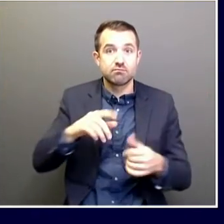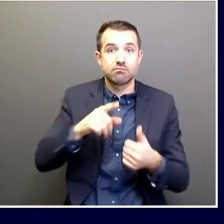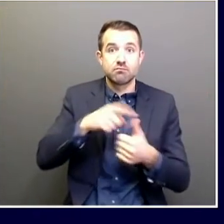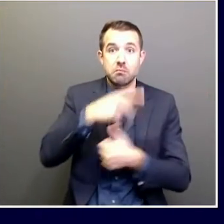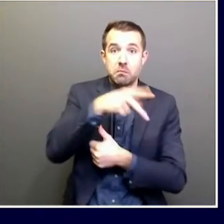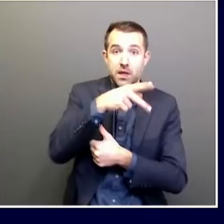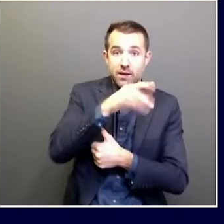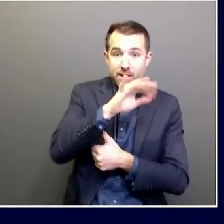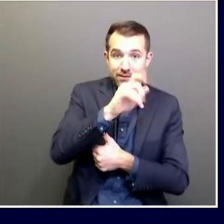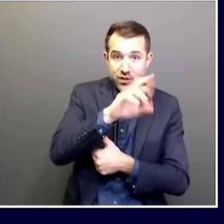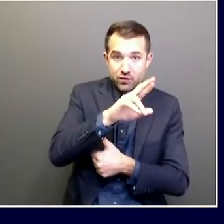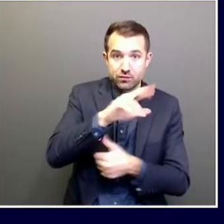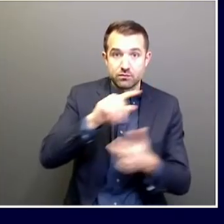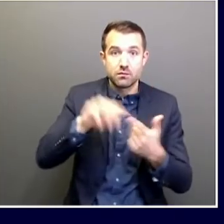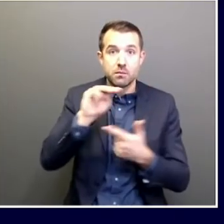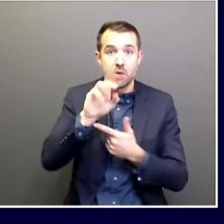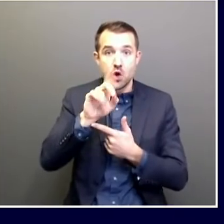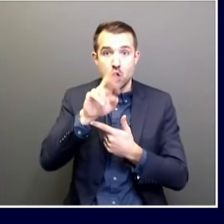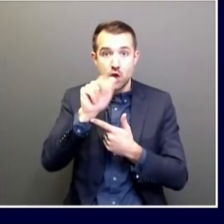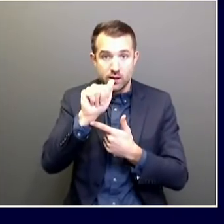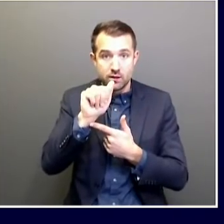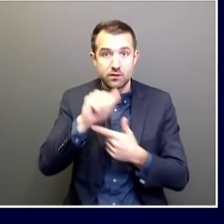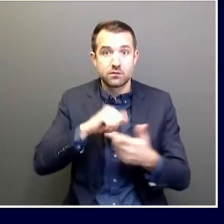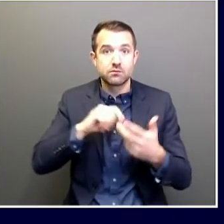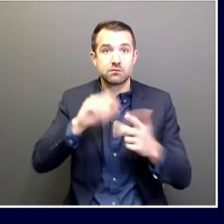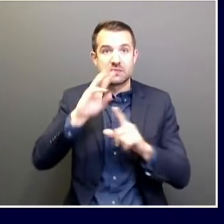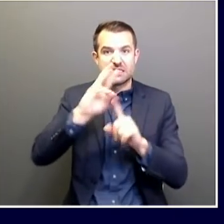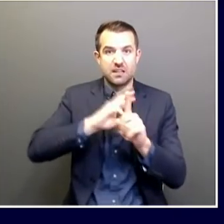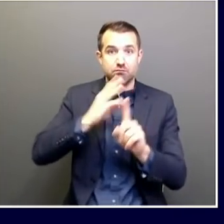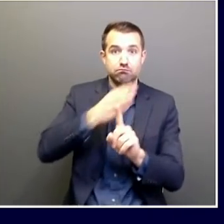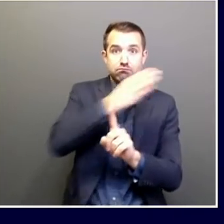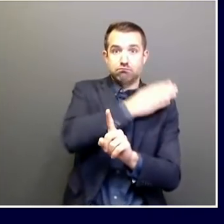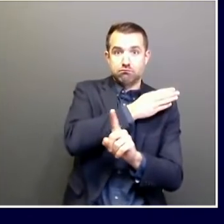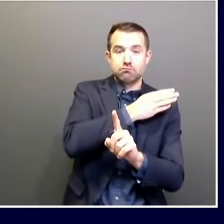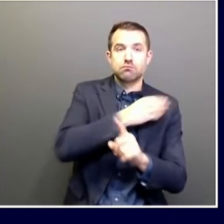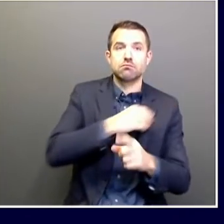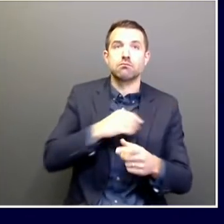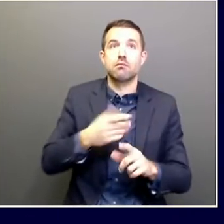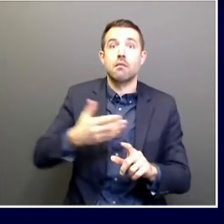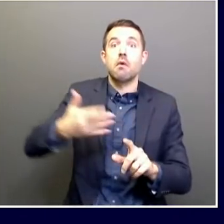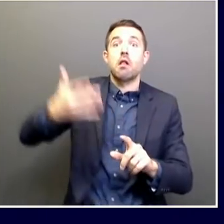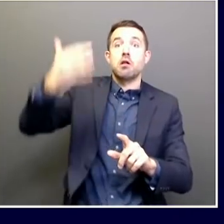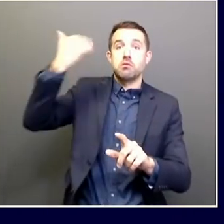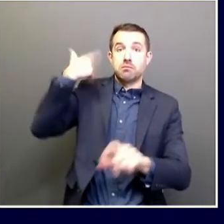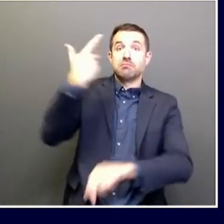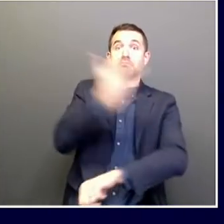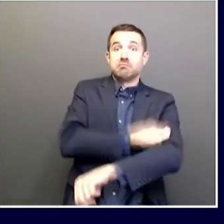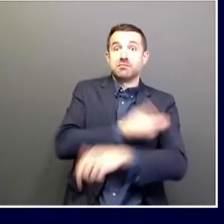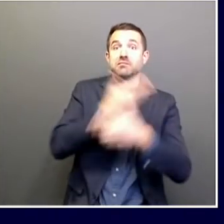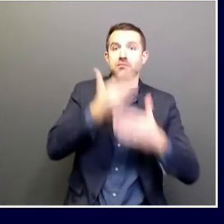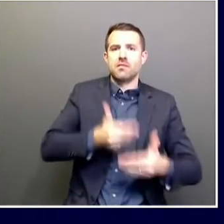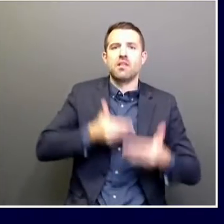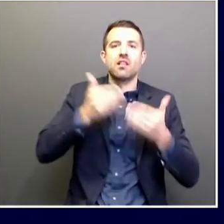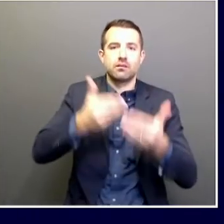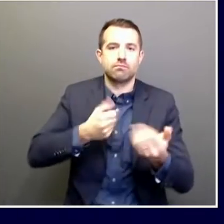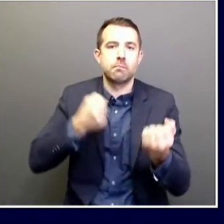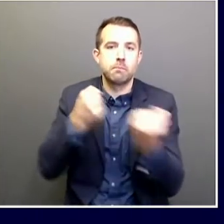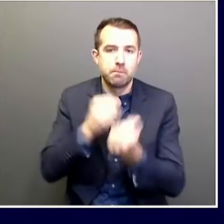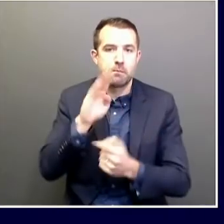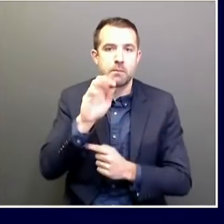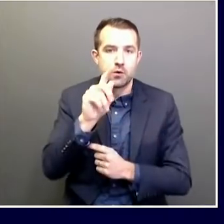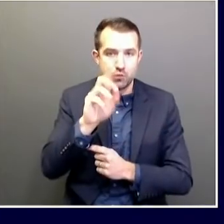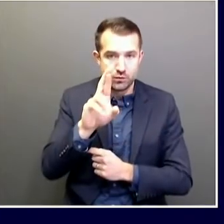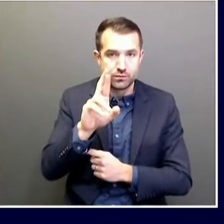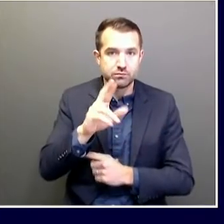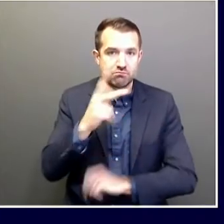now eligible for a booster shot. Now, there are a few reasons why we're doing this. The first is